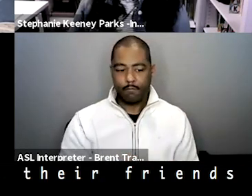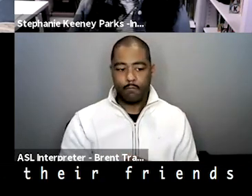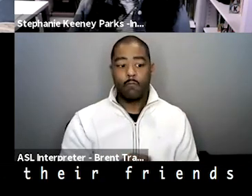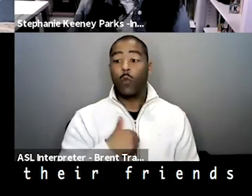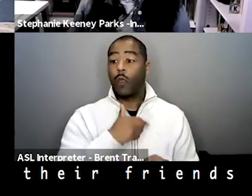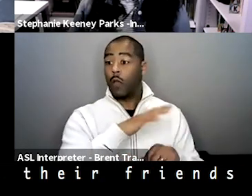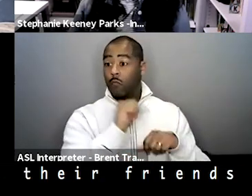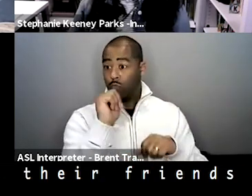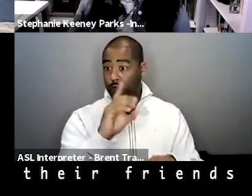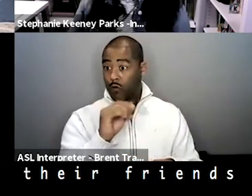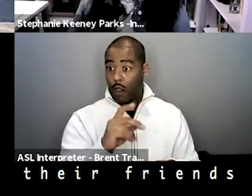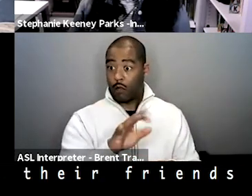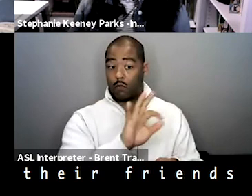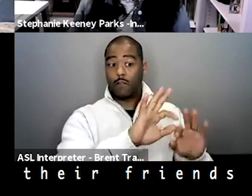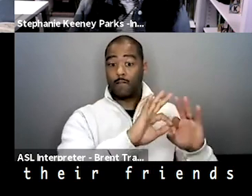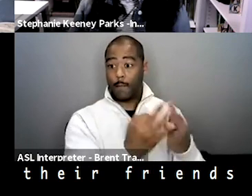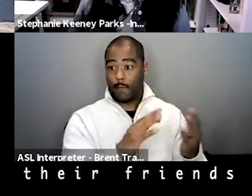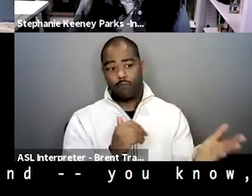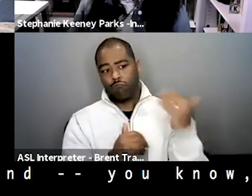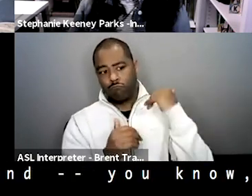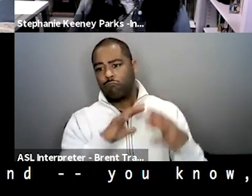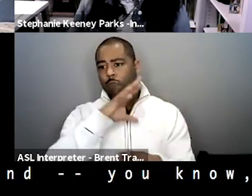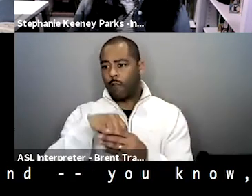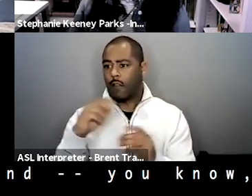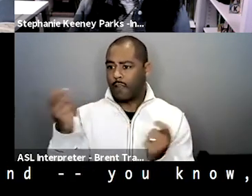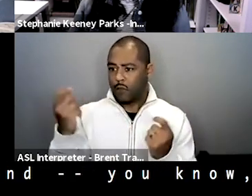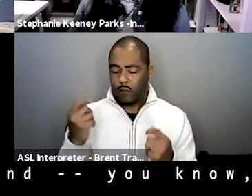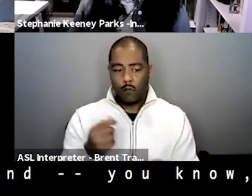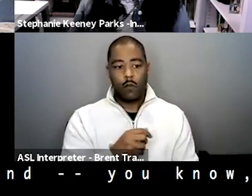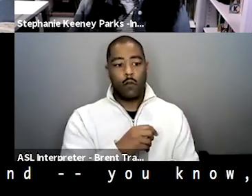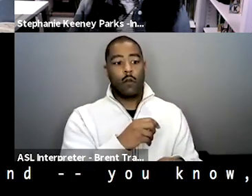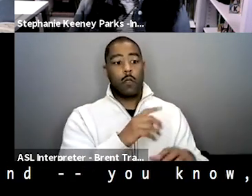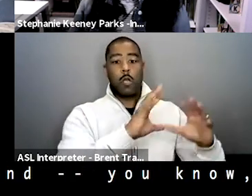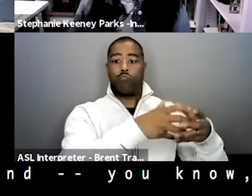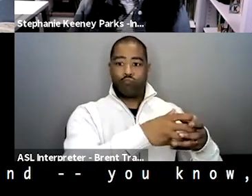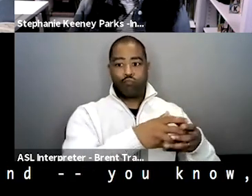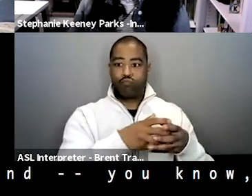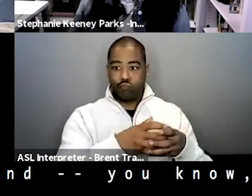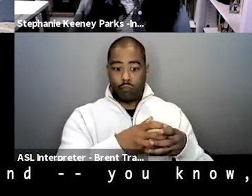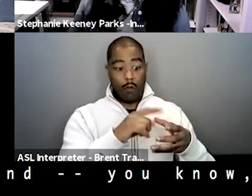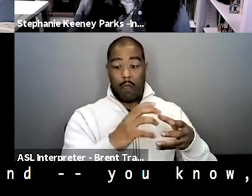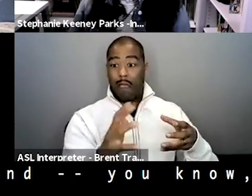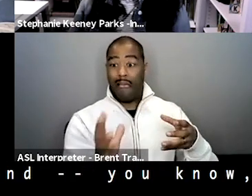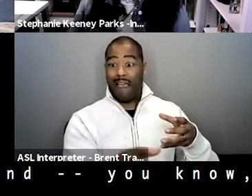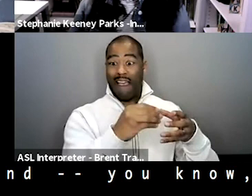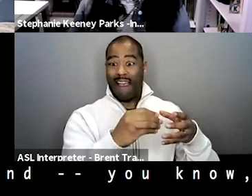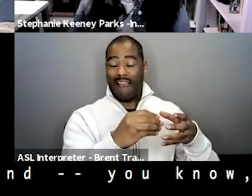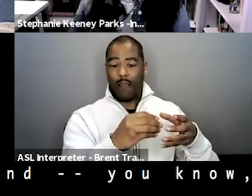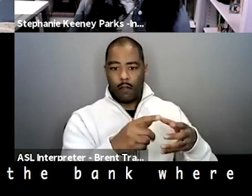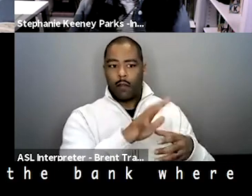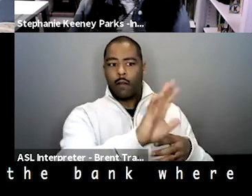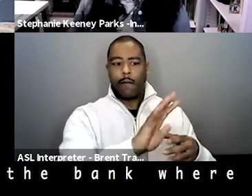only did they come, but their friends and their family and their, you know, the man